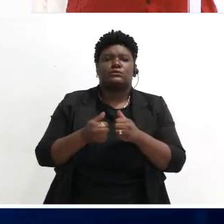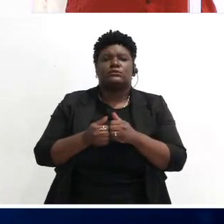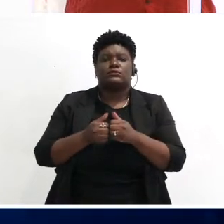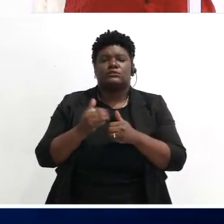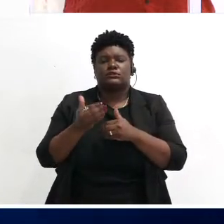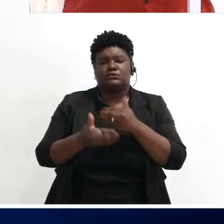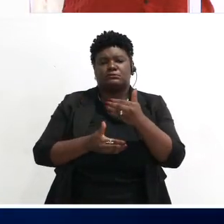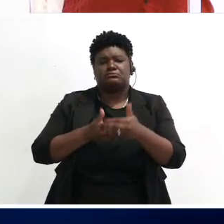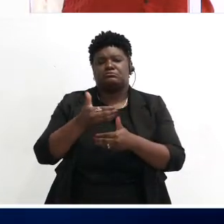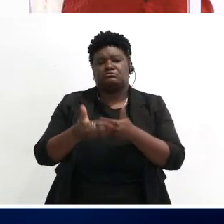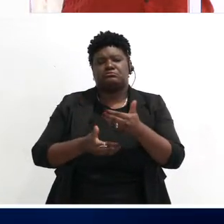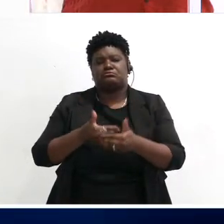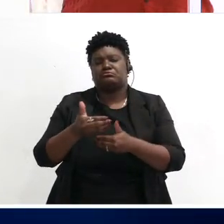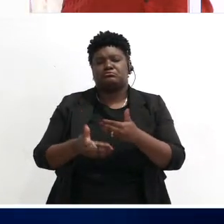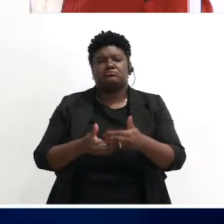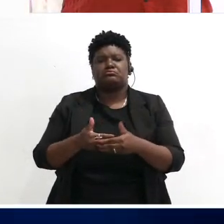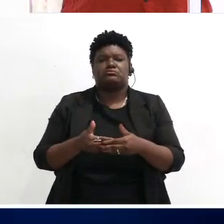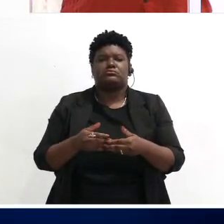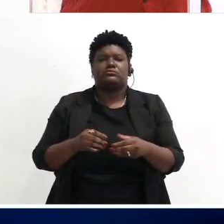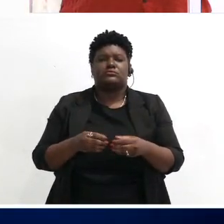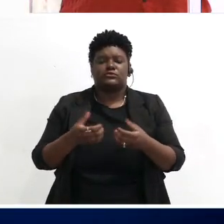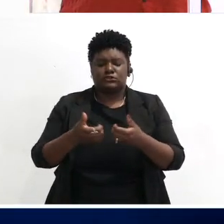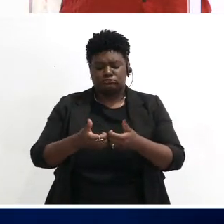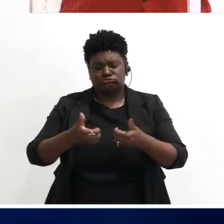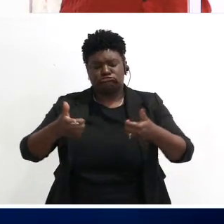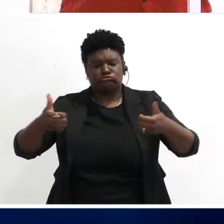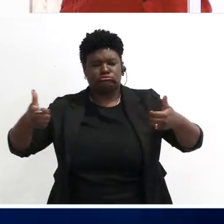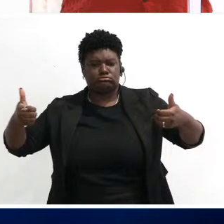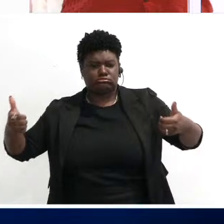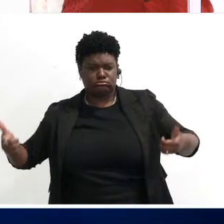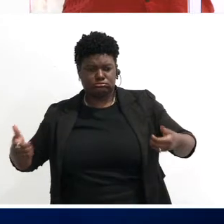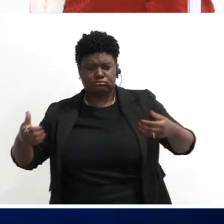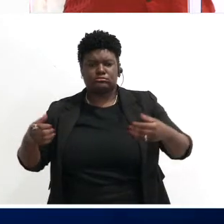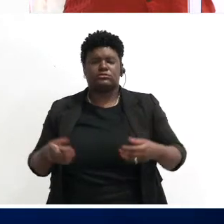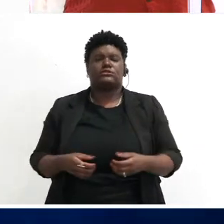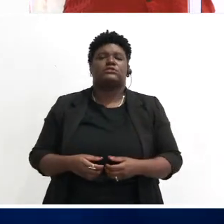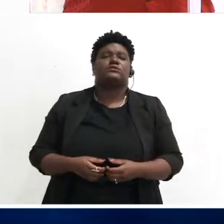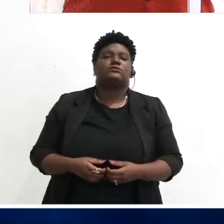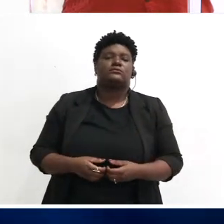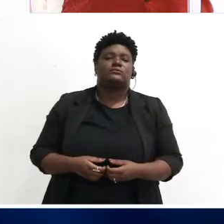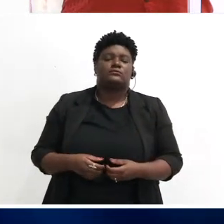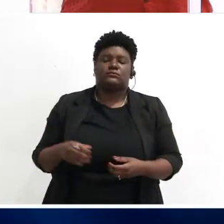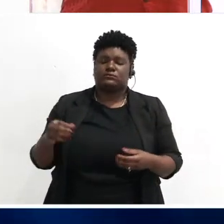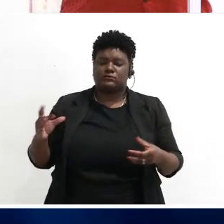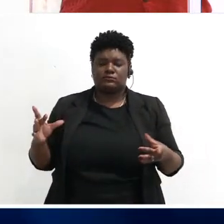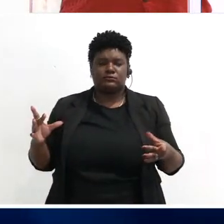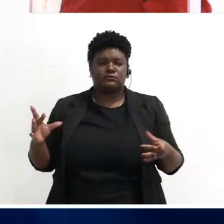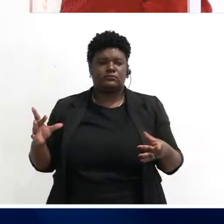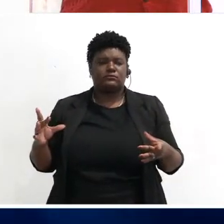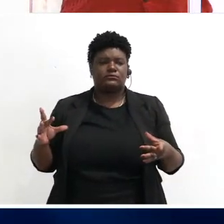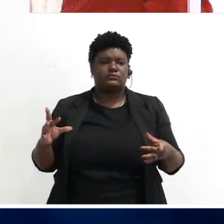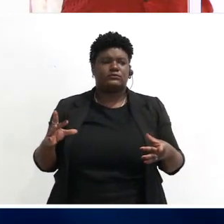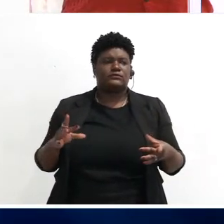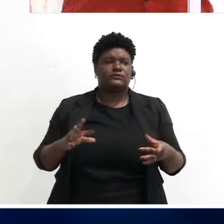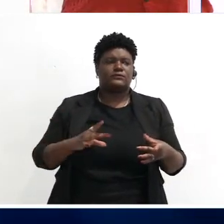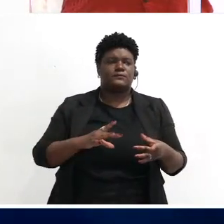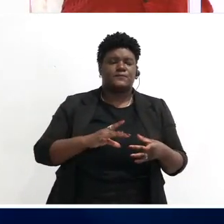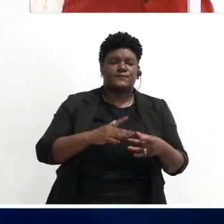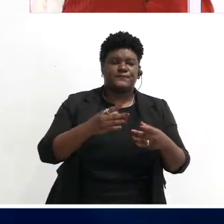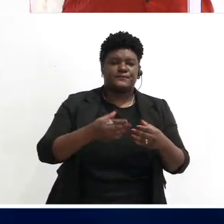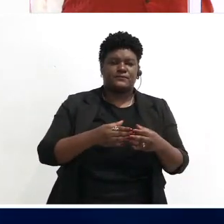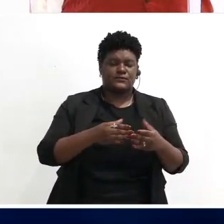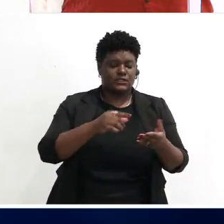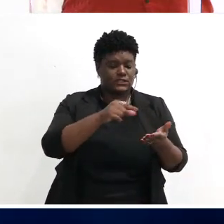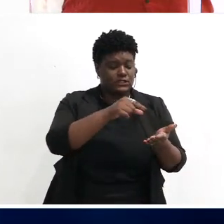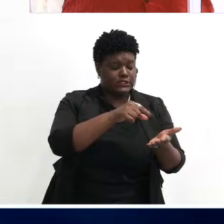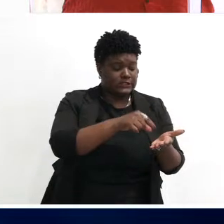the interconnects on the signal side, you grind the backside of the chip essentially very close to